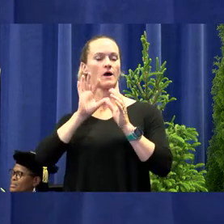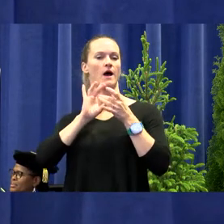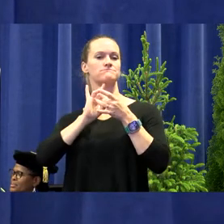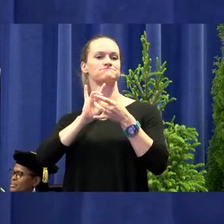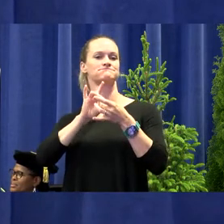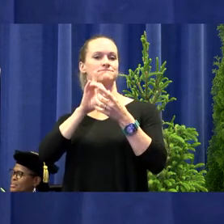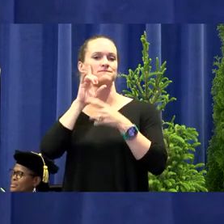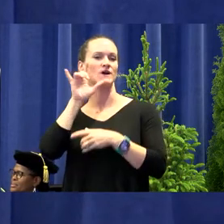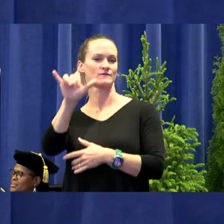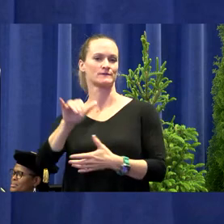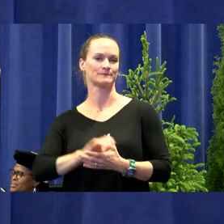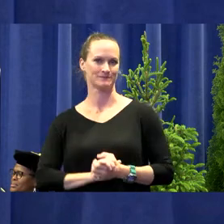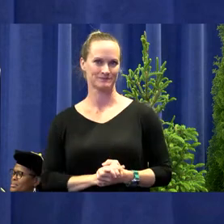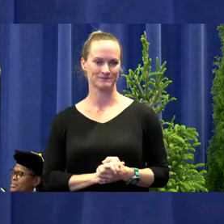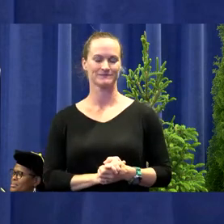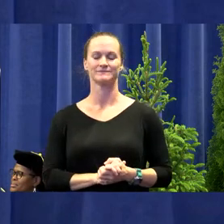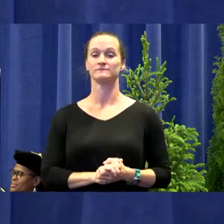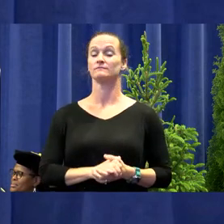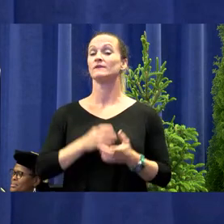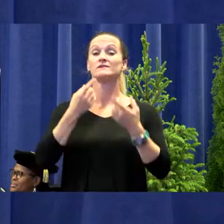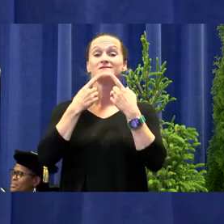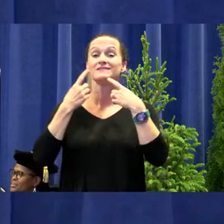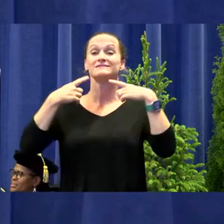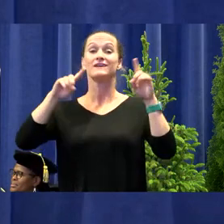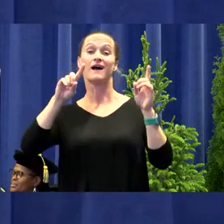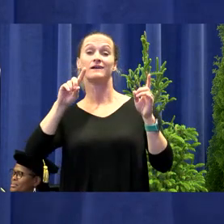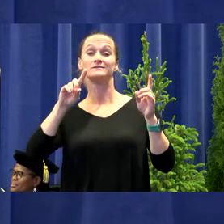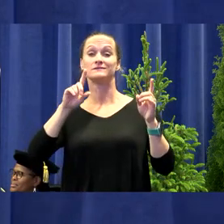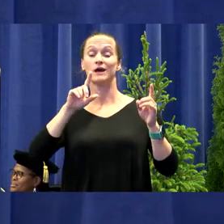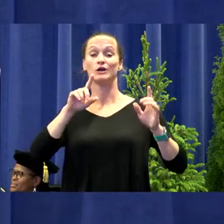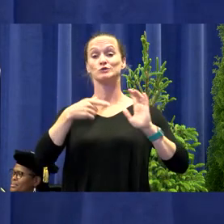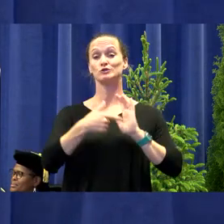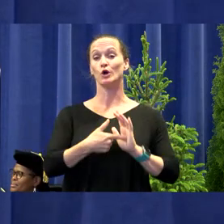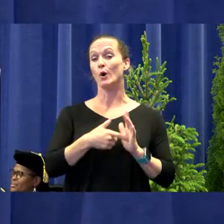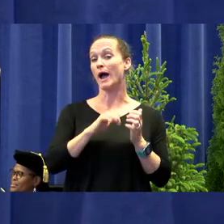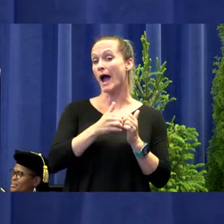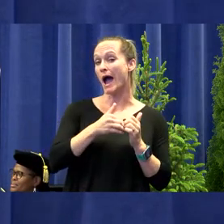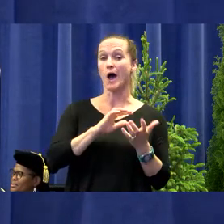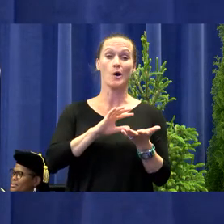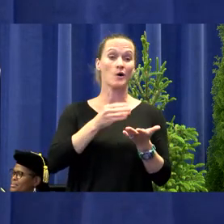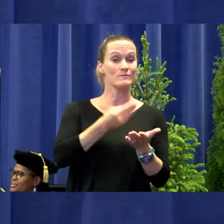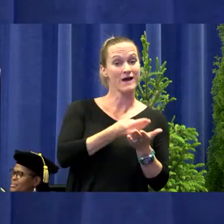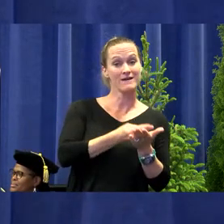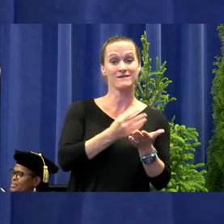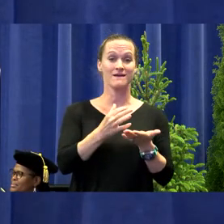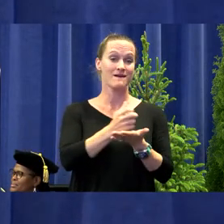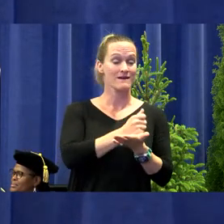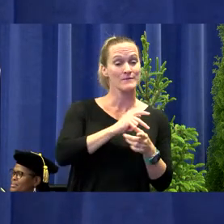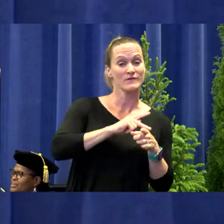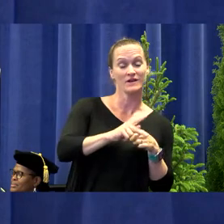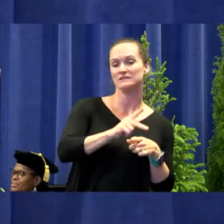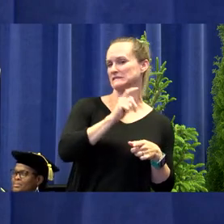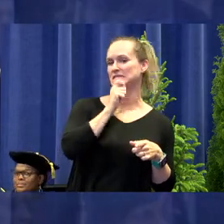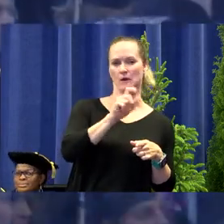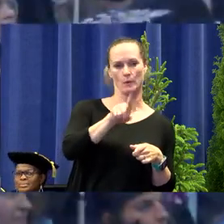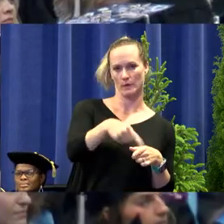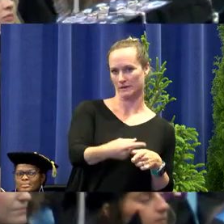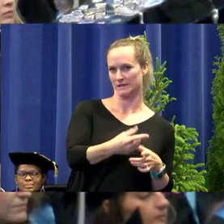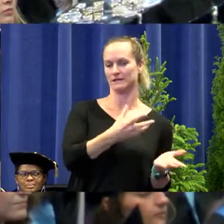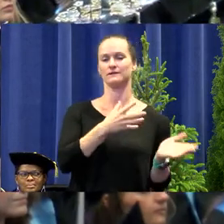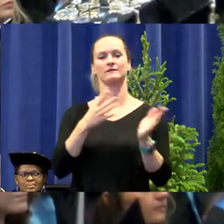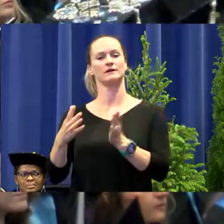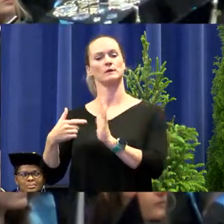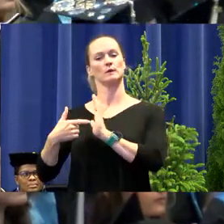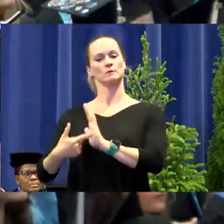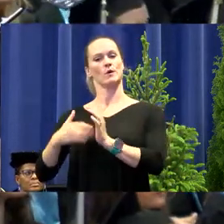life. Success is not solely measured by material wealth or professional achievements, but by the impact you have